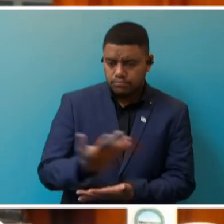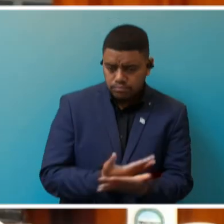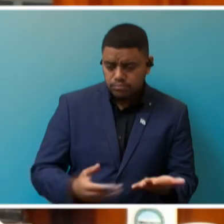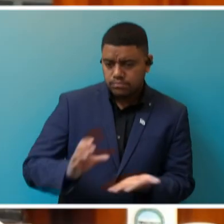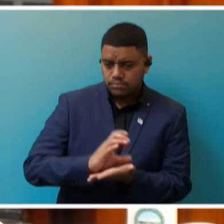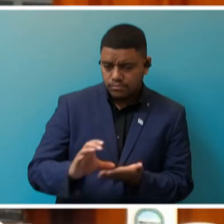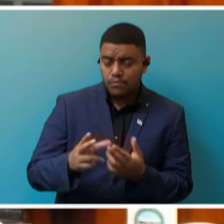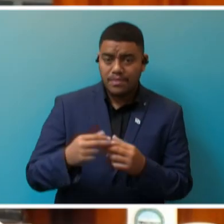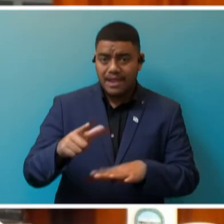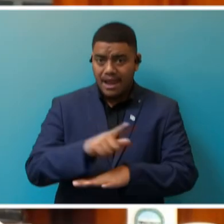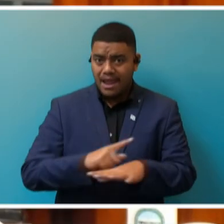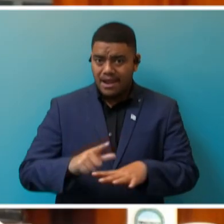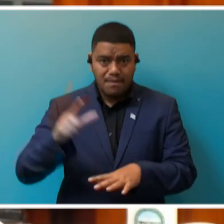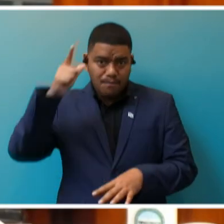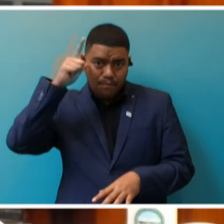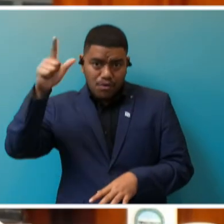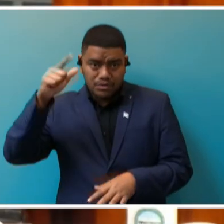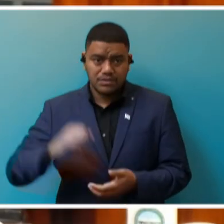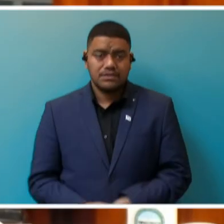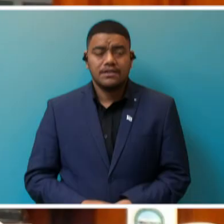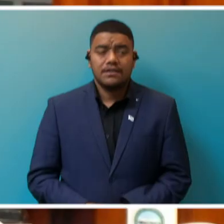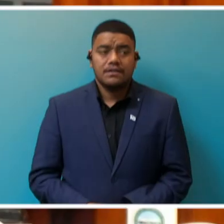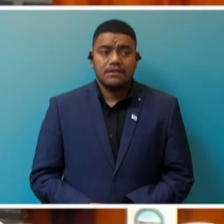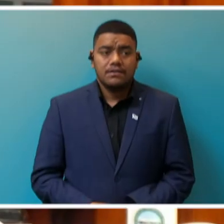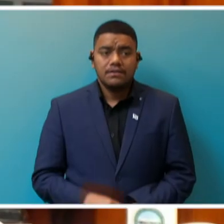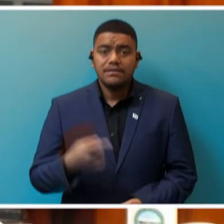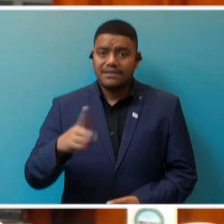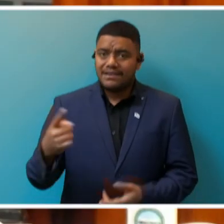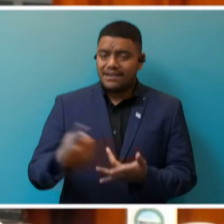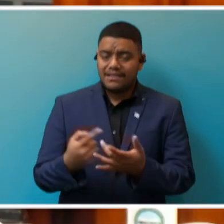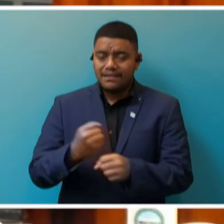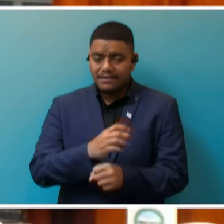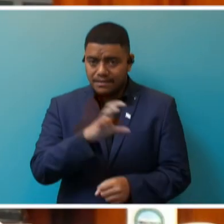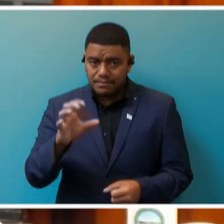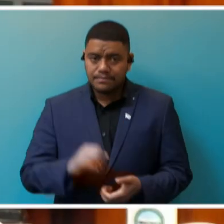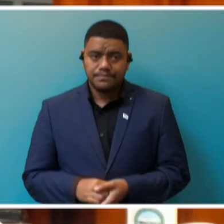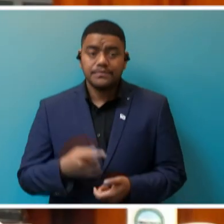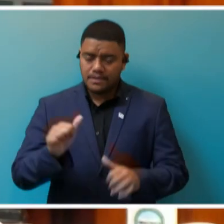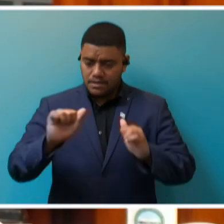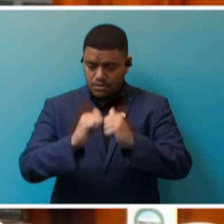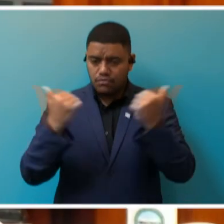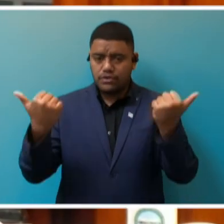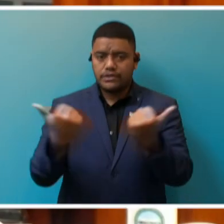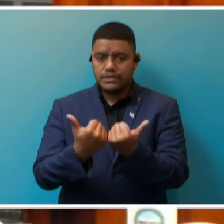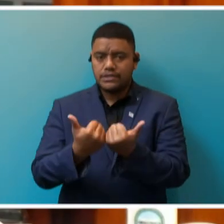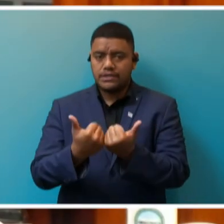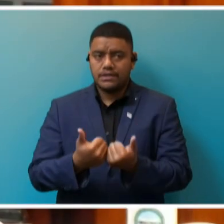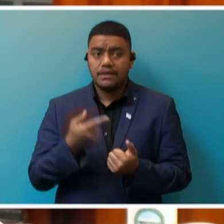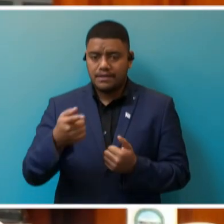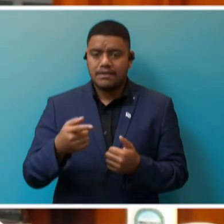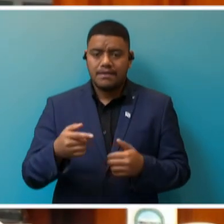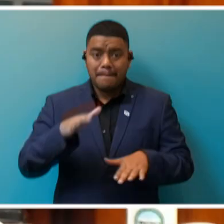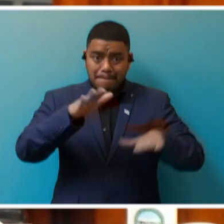the landowners and stakeholders, they agreed that the balance